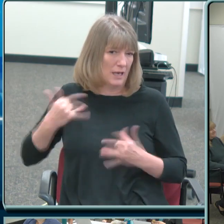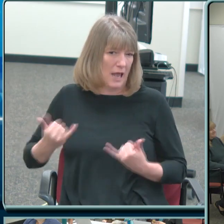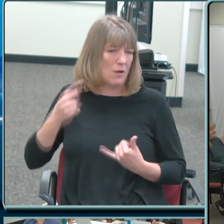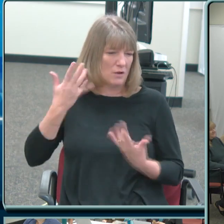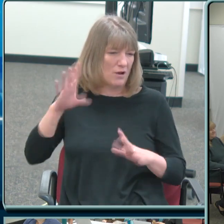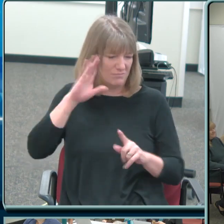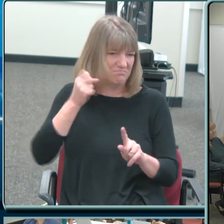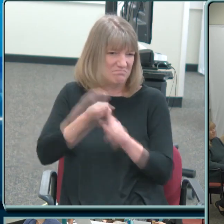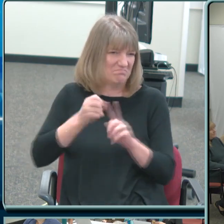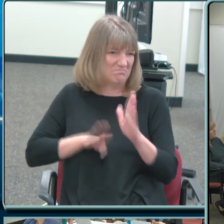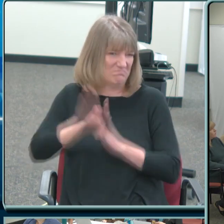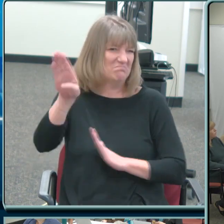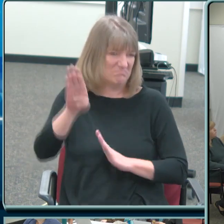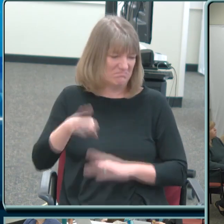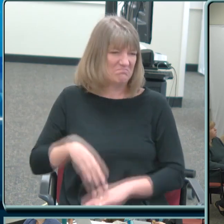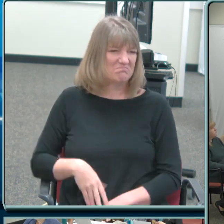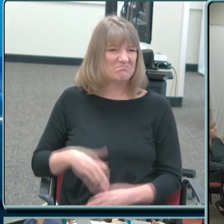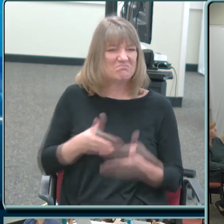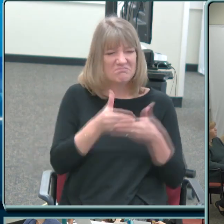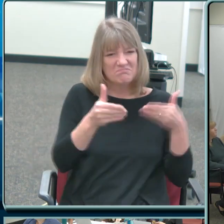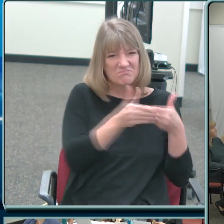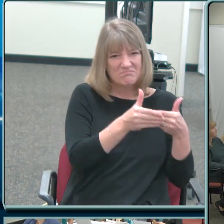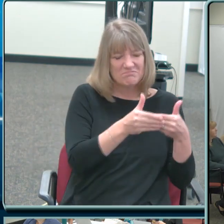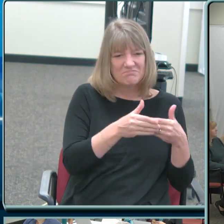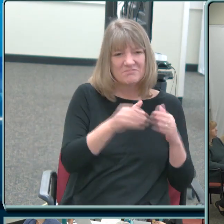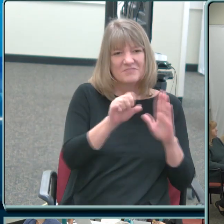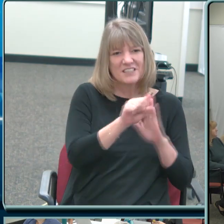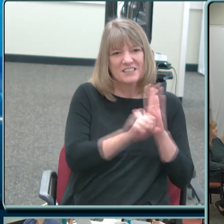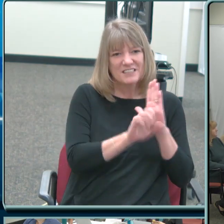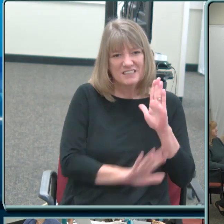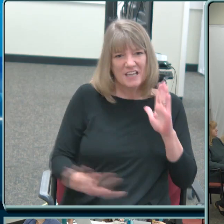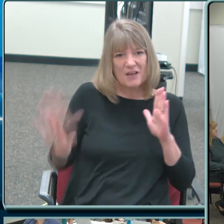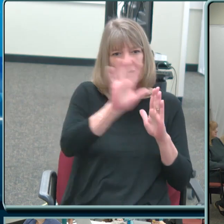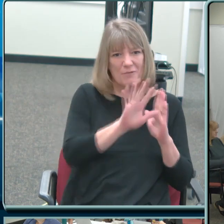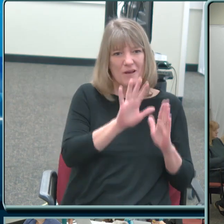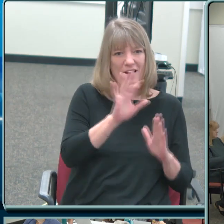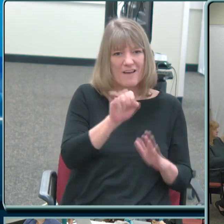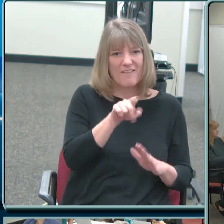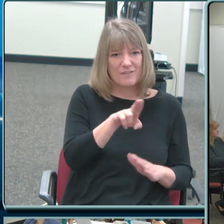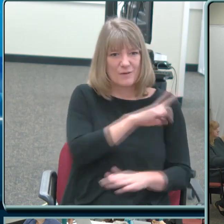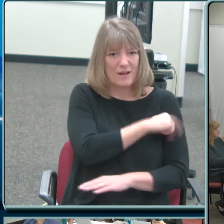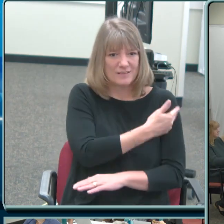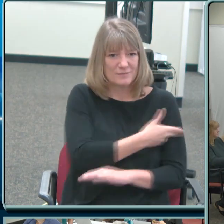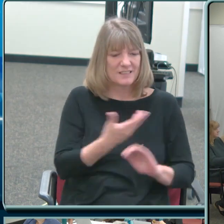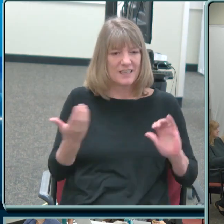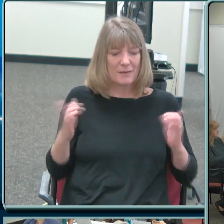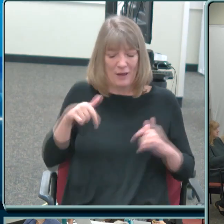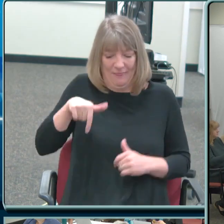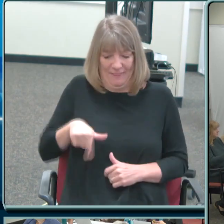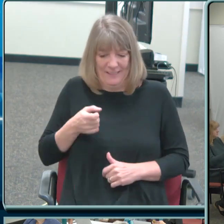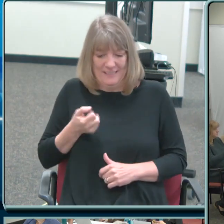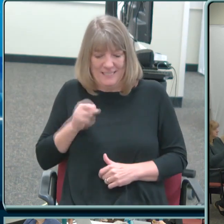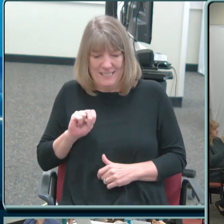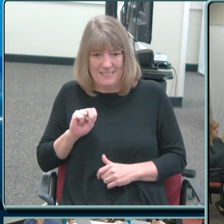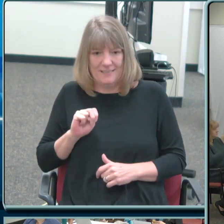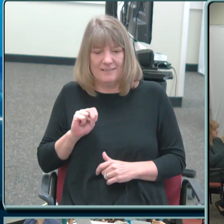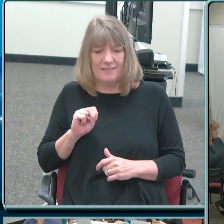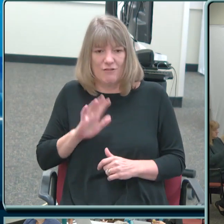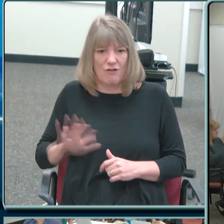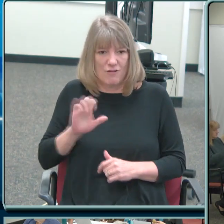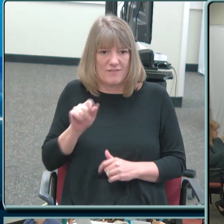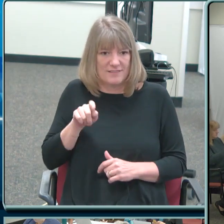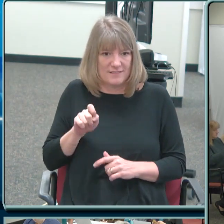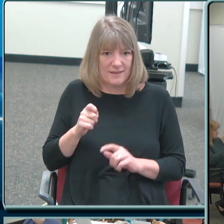So next slide, please. So this is statewide flu hospitalizations, and just showing again, comparing this season across the state